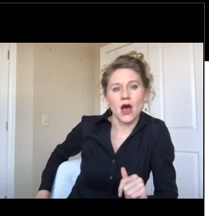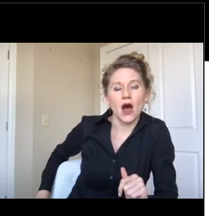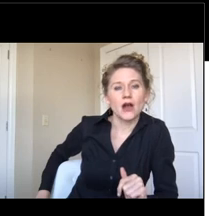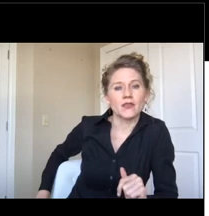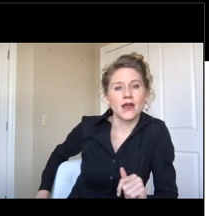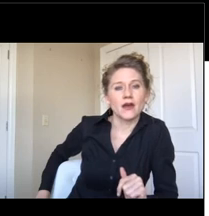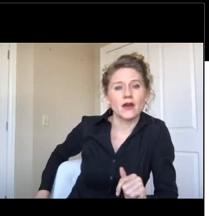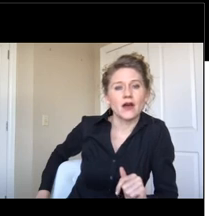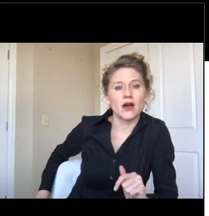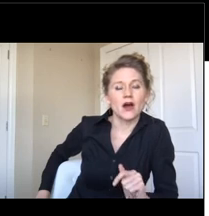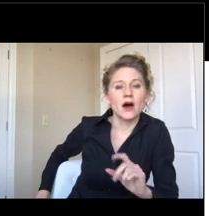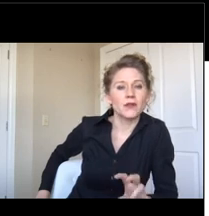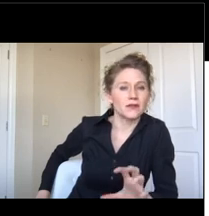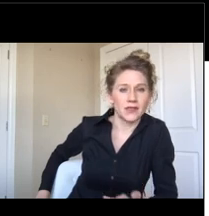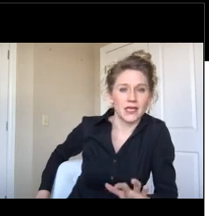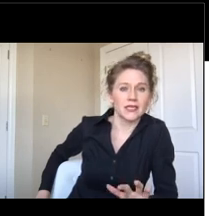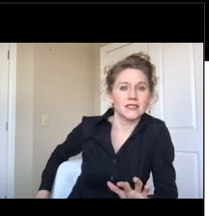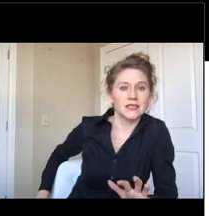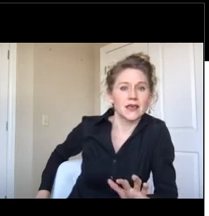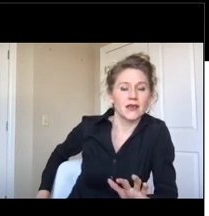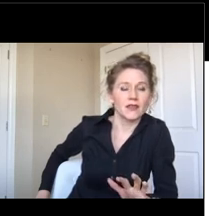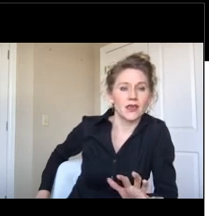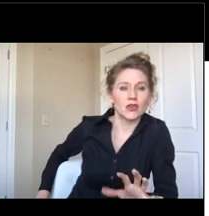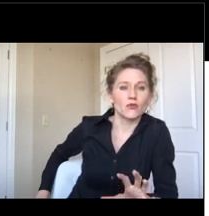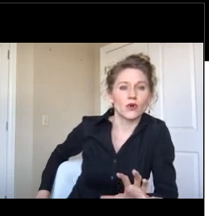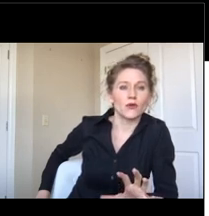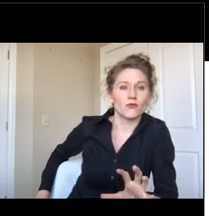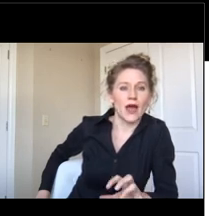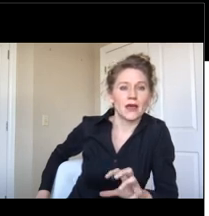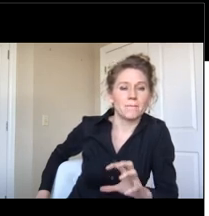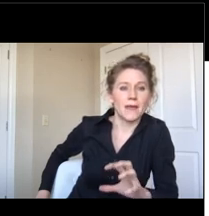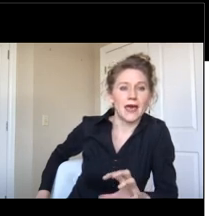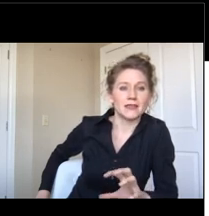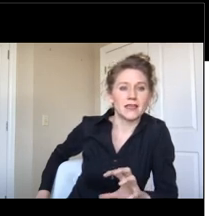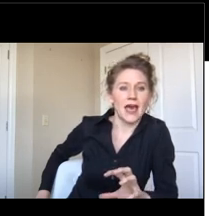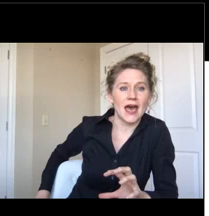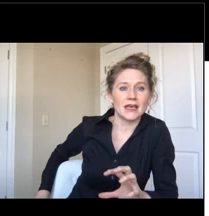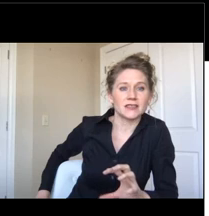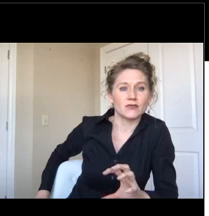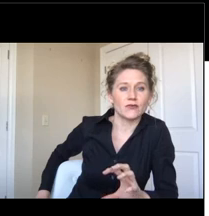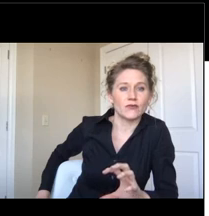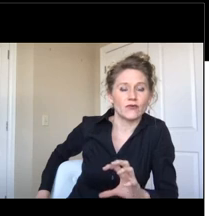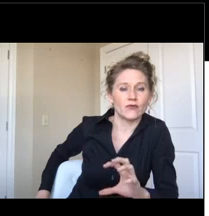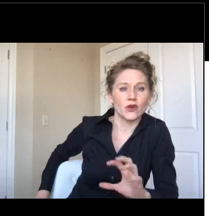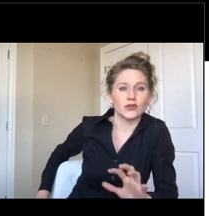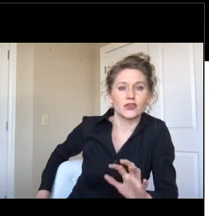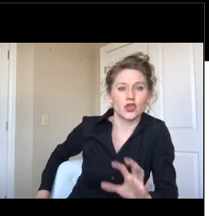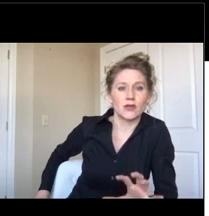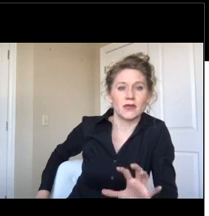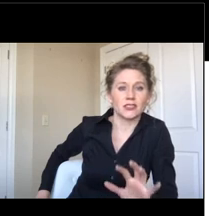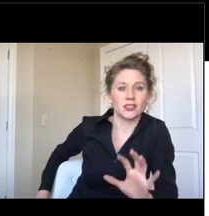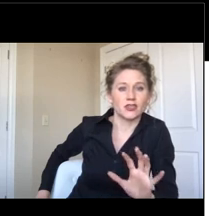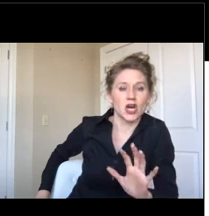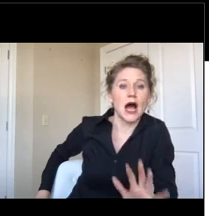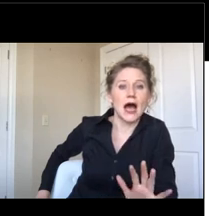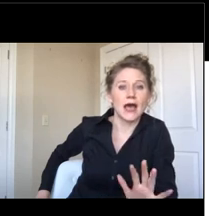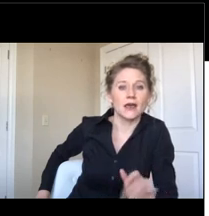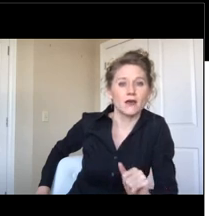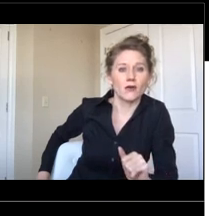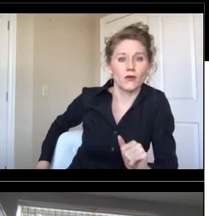further. Are there a couple of these that you would recommend as first treatments